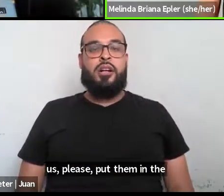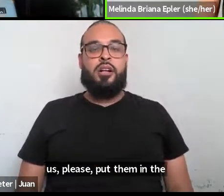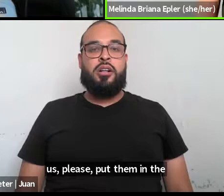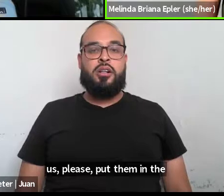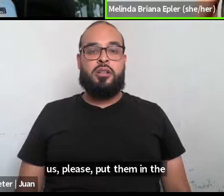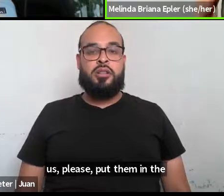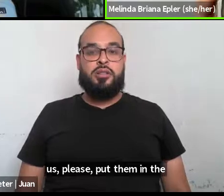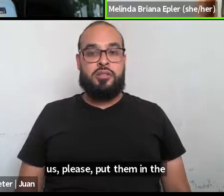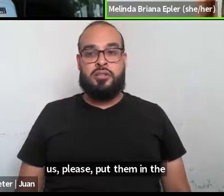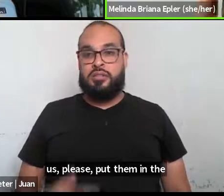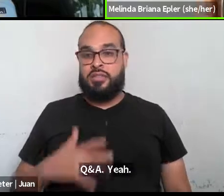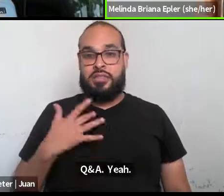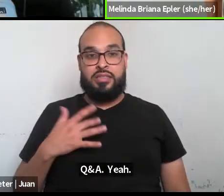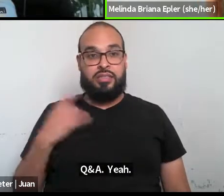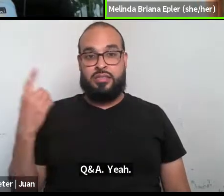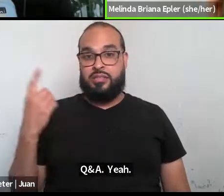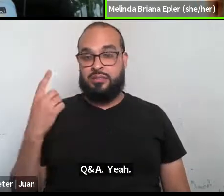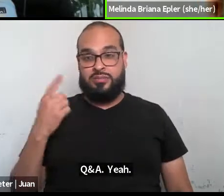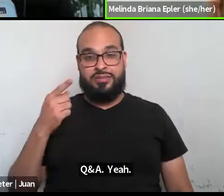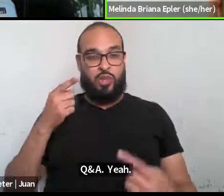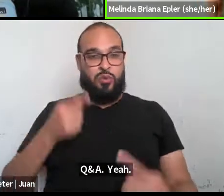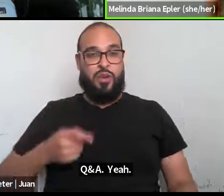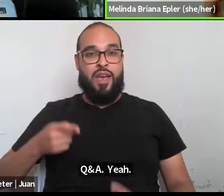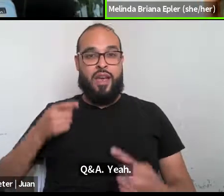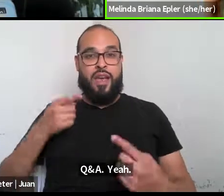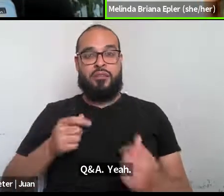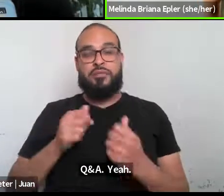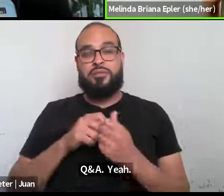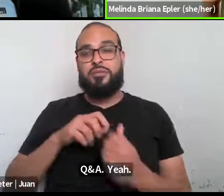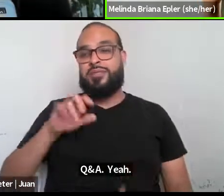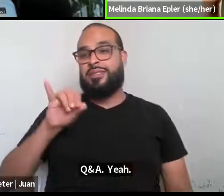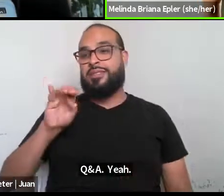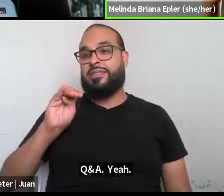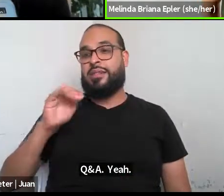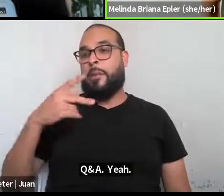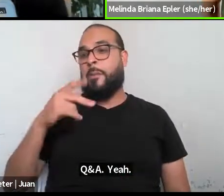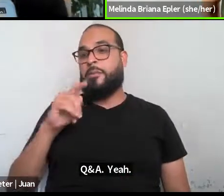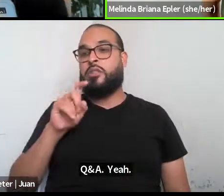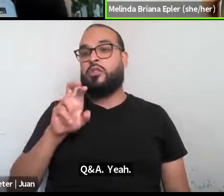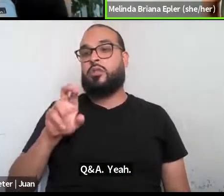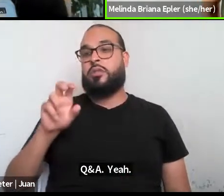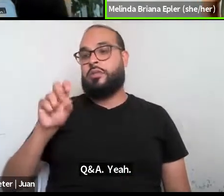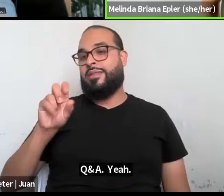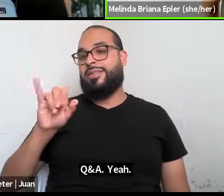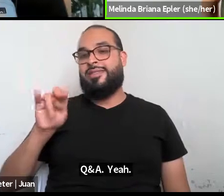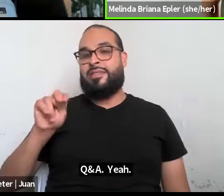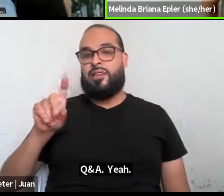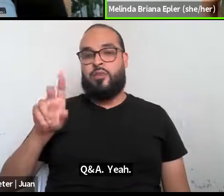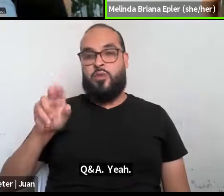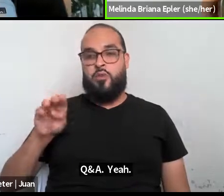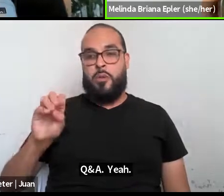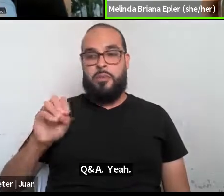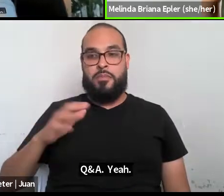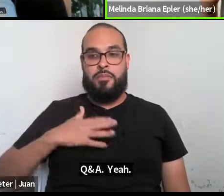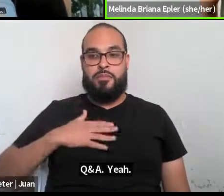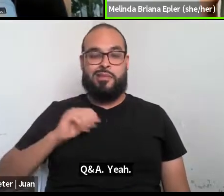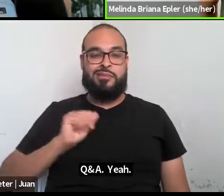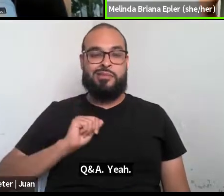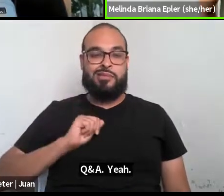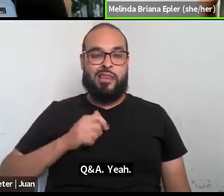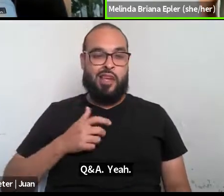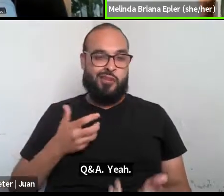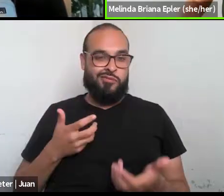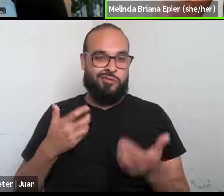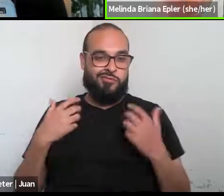I am constantly still struggling with imposter syndrome, struggling with my confidence. I mean, that is the number one thing that